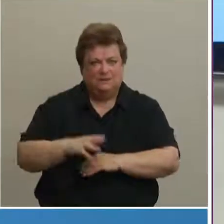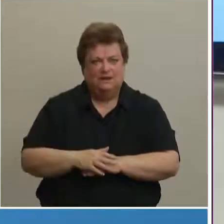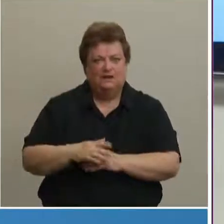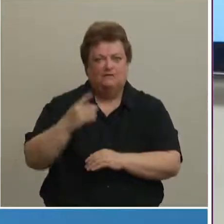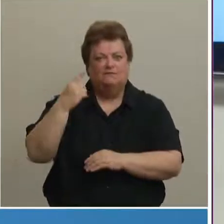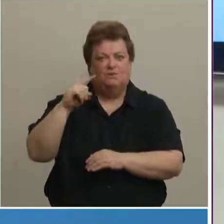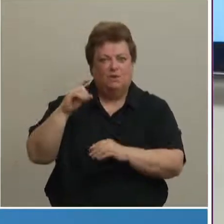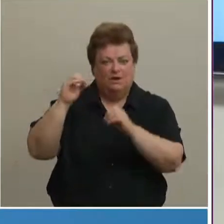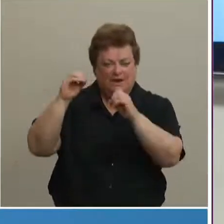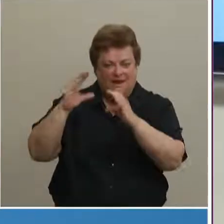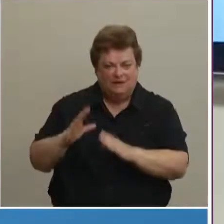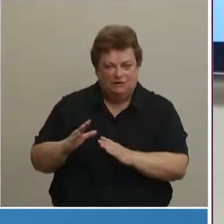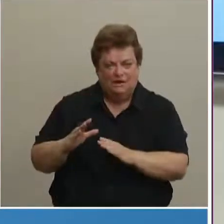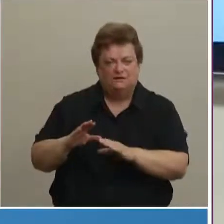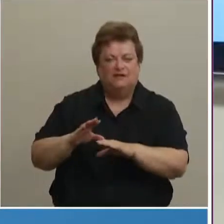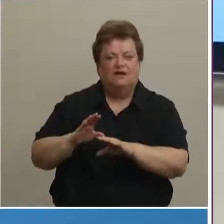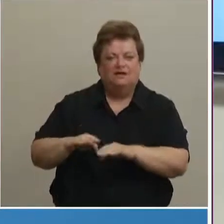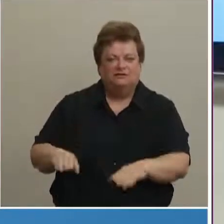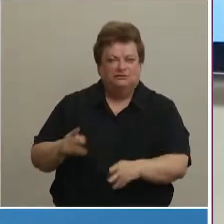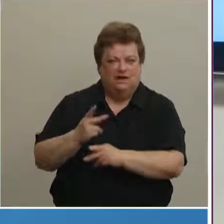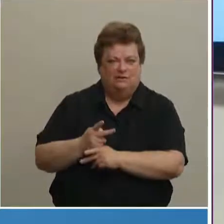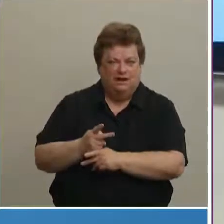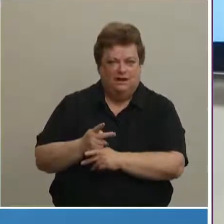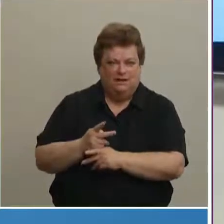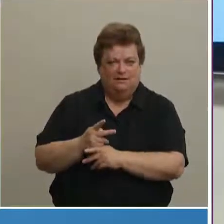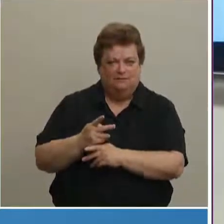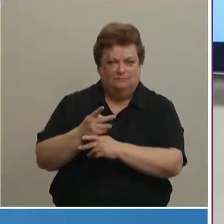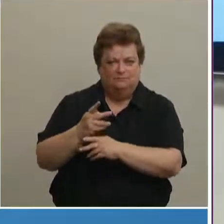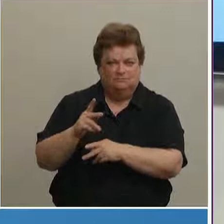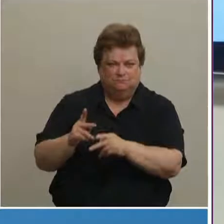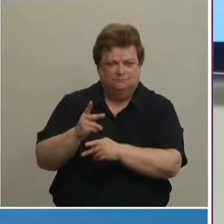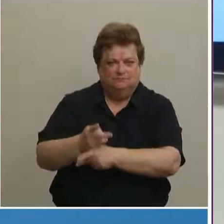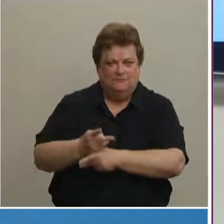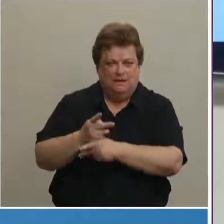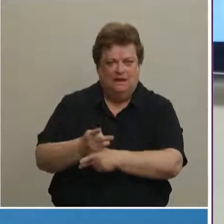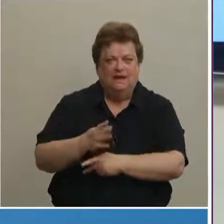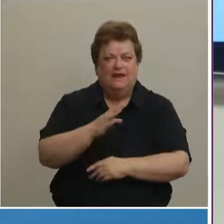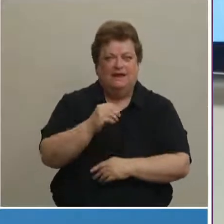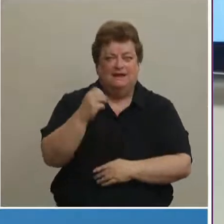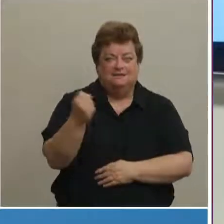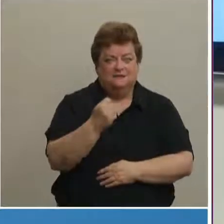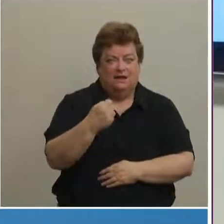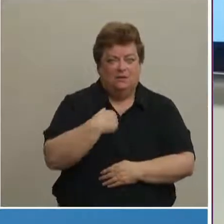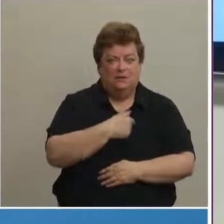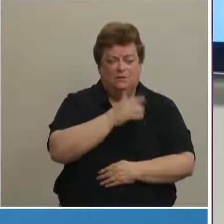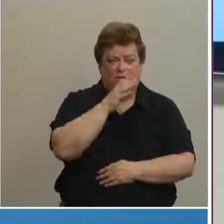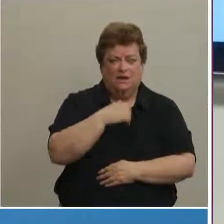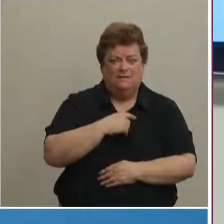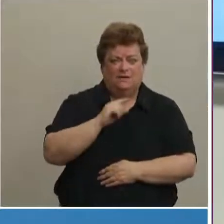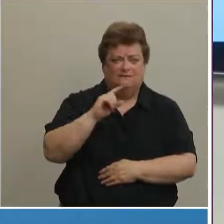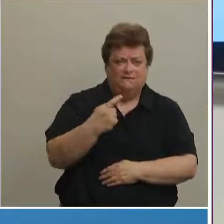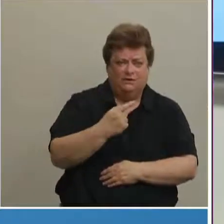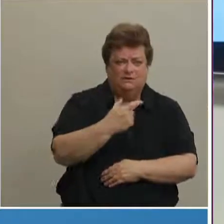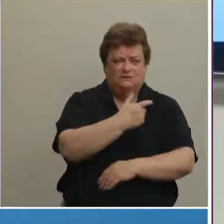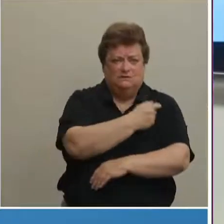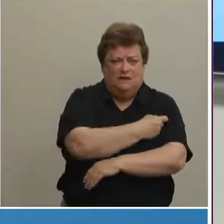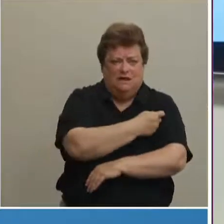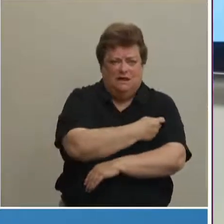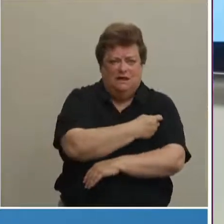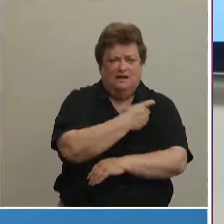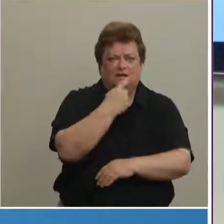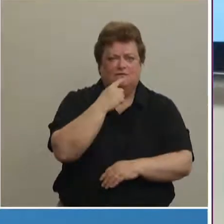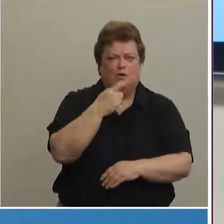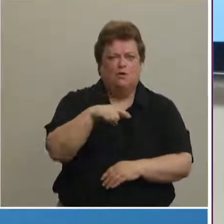and that educators and child care providers. And on Saturday, we will have a first dose clinic for those in